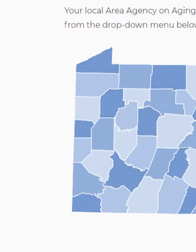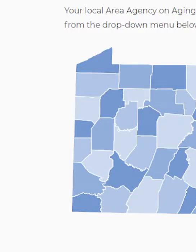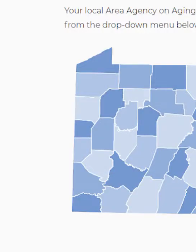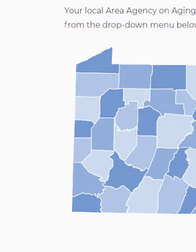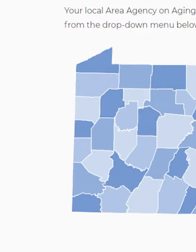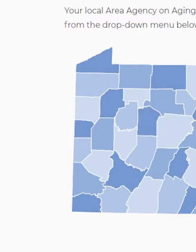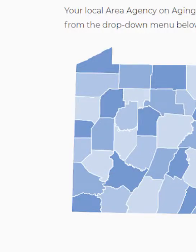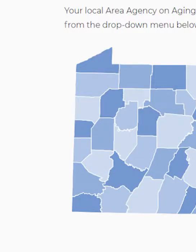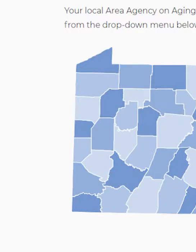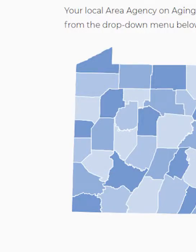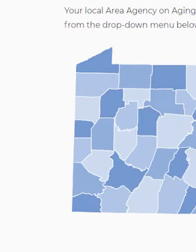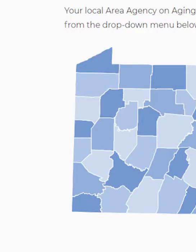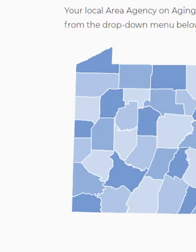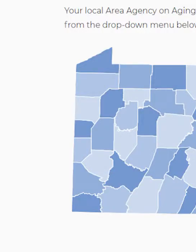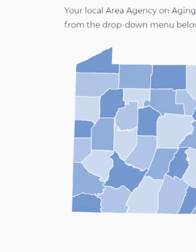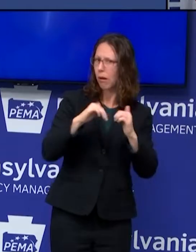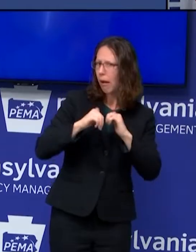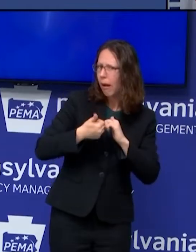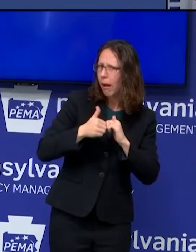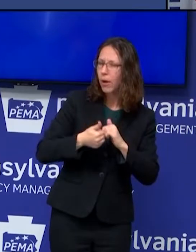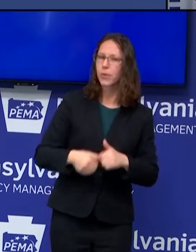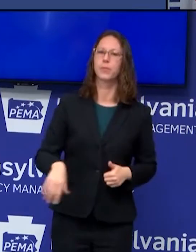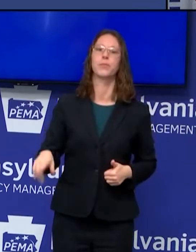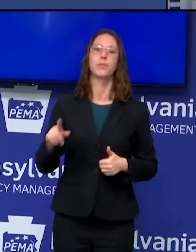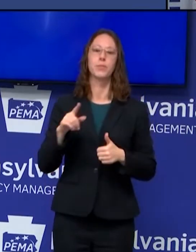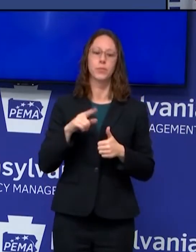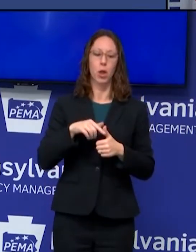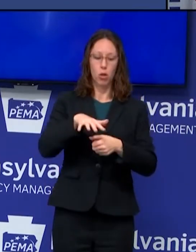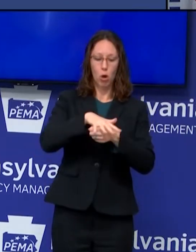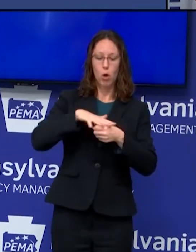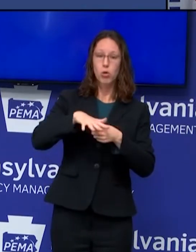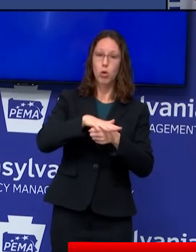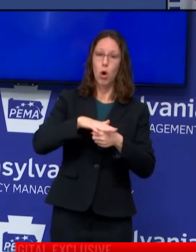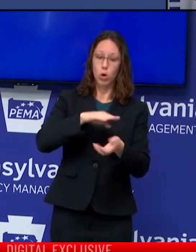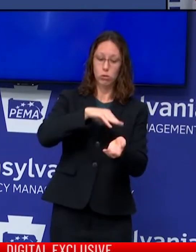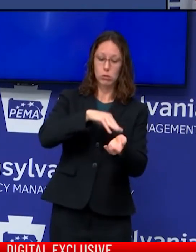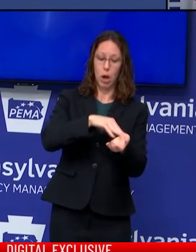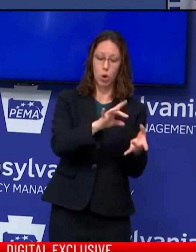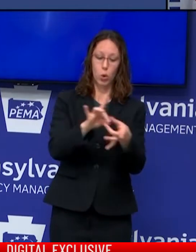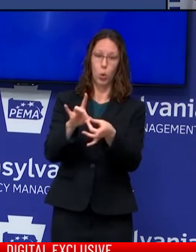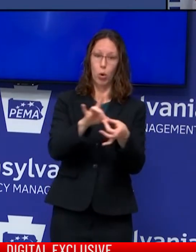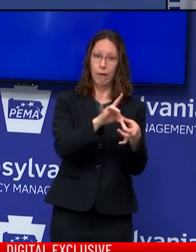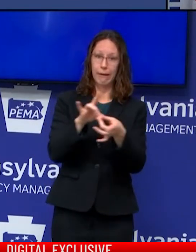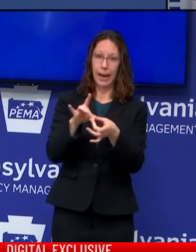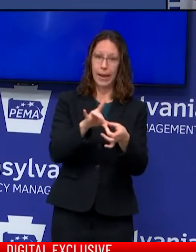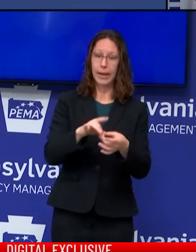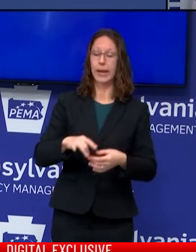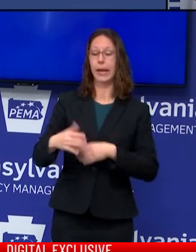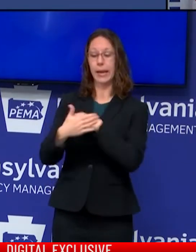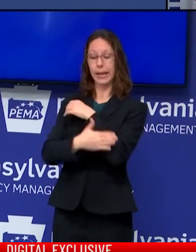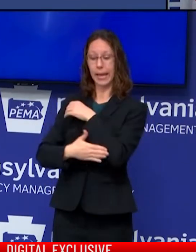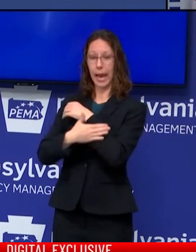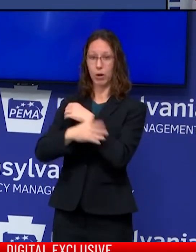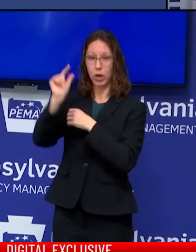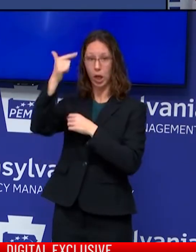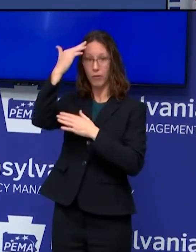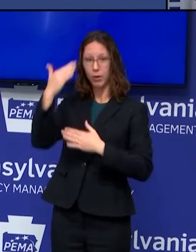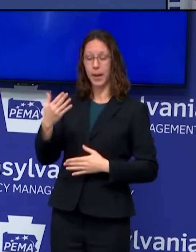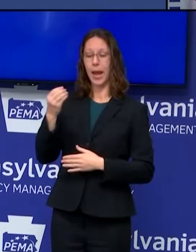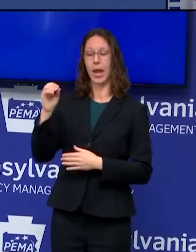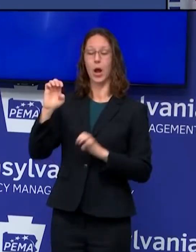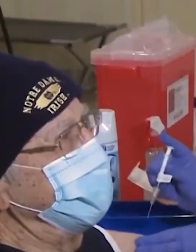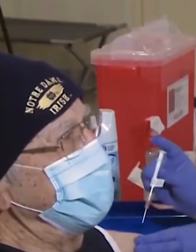aging are doing a number of things to help. Coordinating with their local health care providers, county government, and emergency management